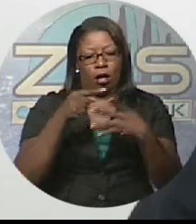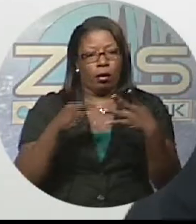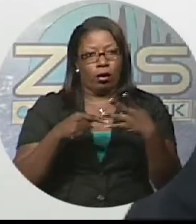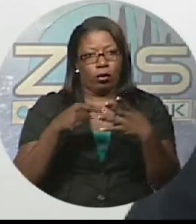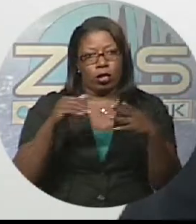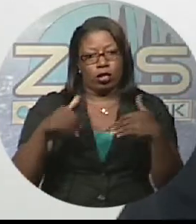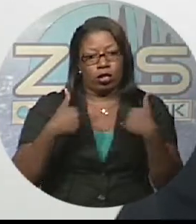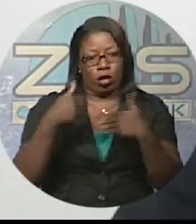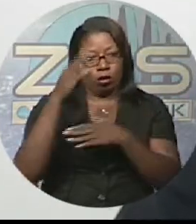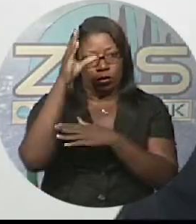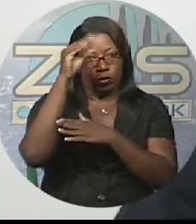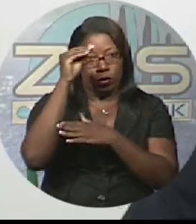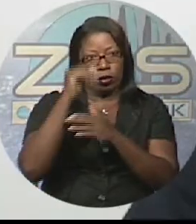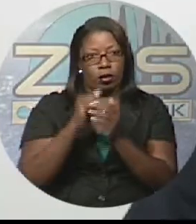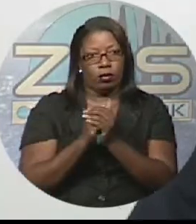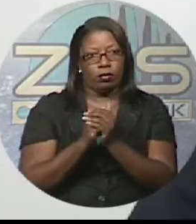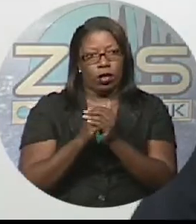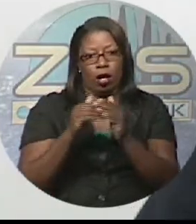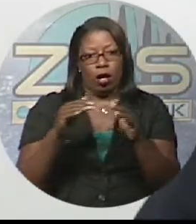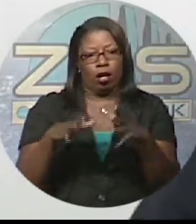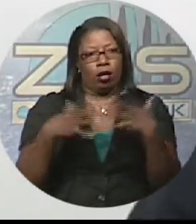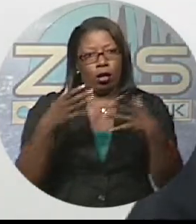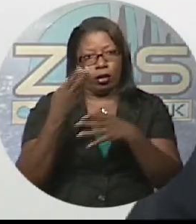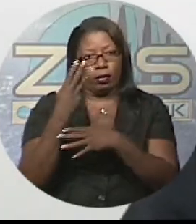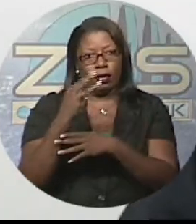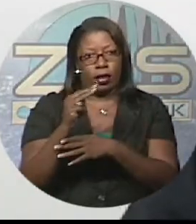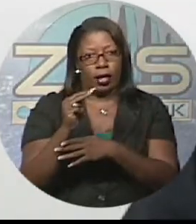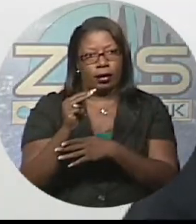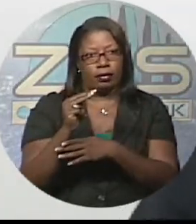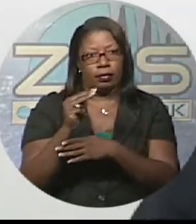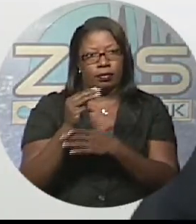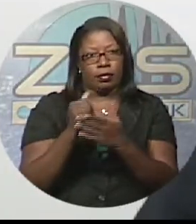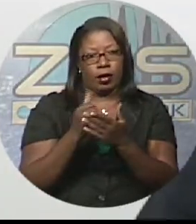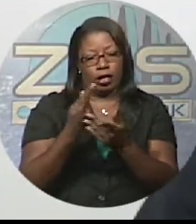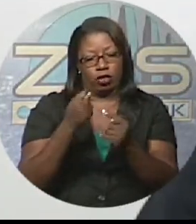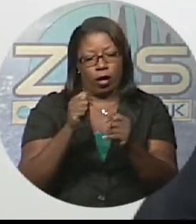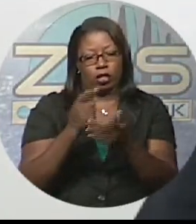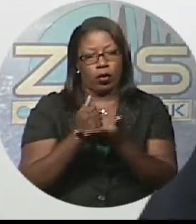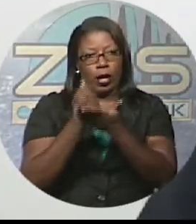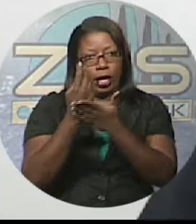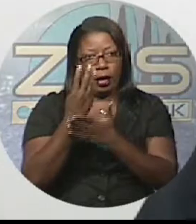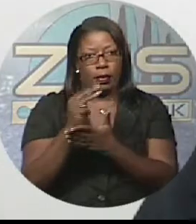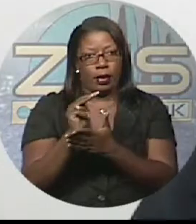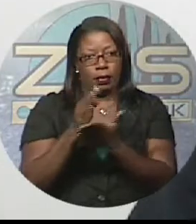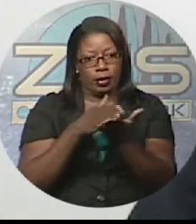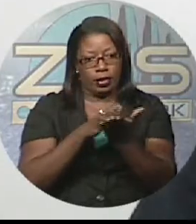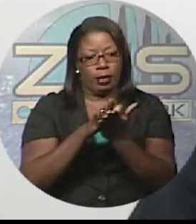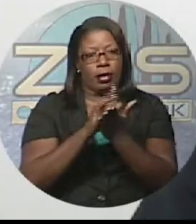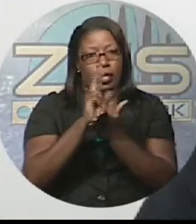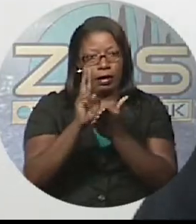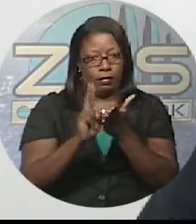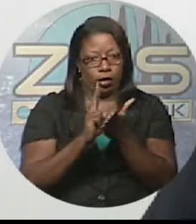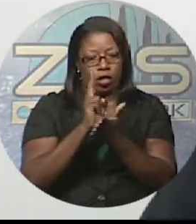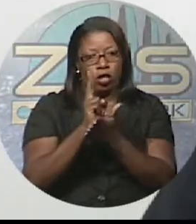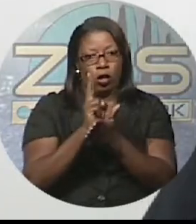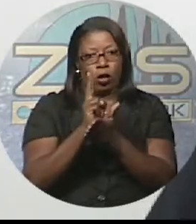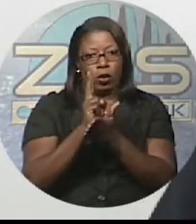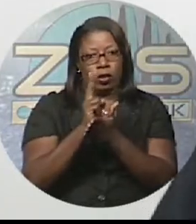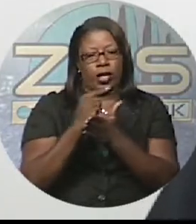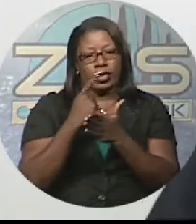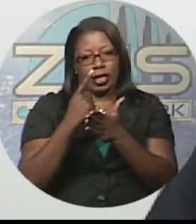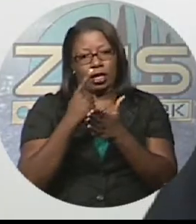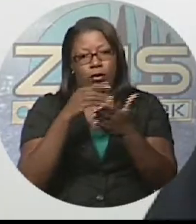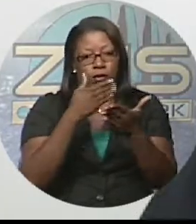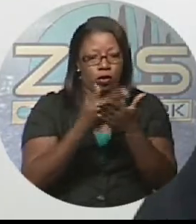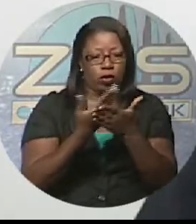guys. A lot of these guys, I send them, I try to help them out a lot. They send me their videos and I critique their videos for them. So,